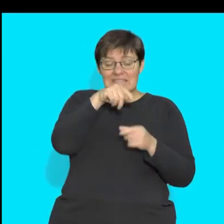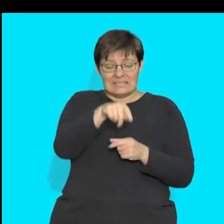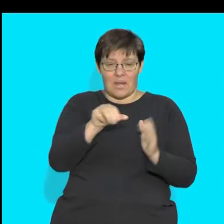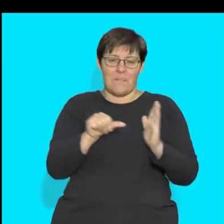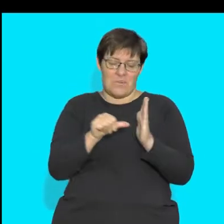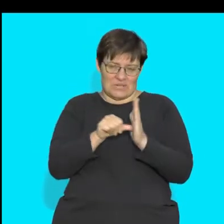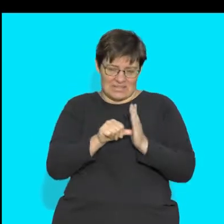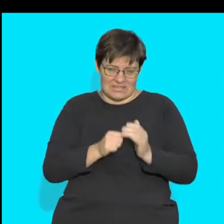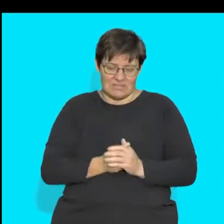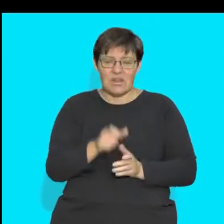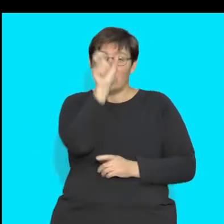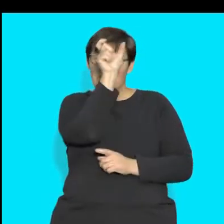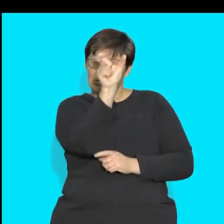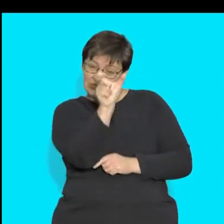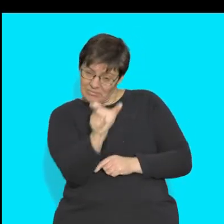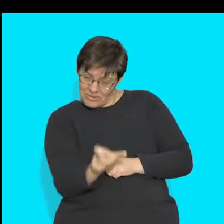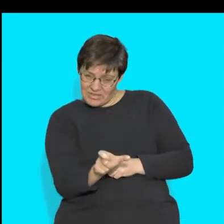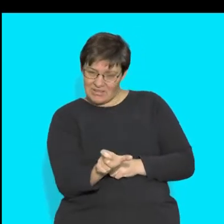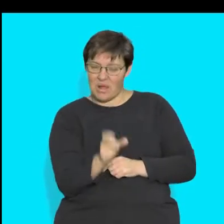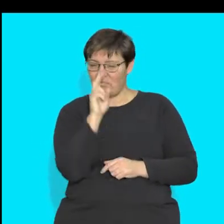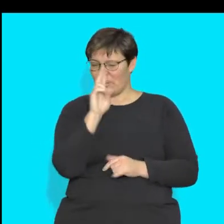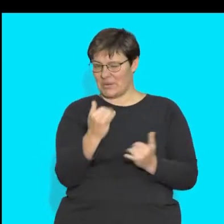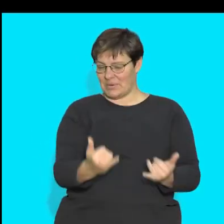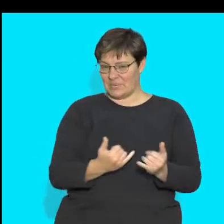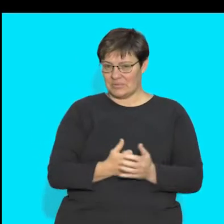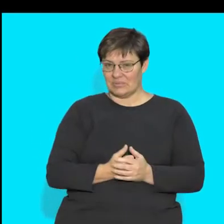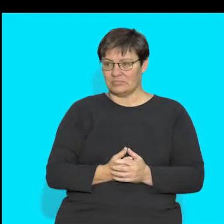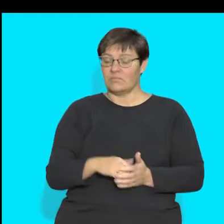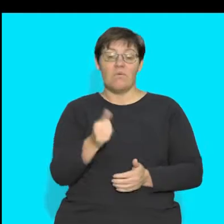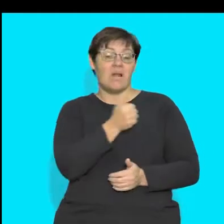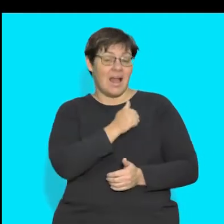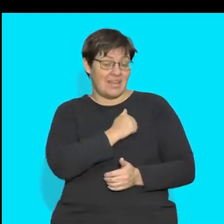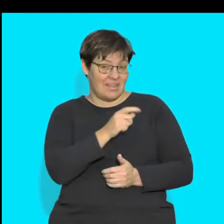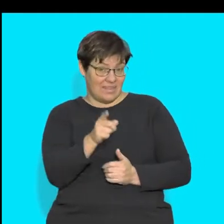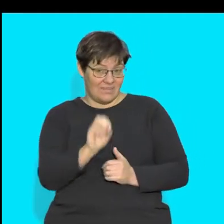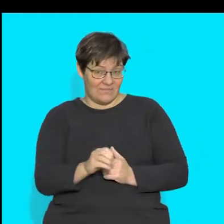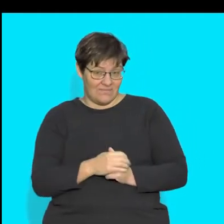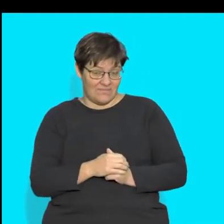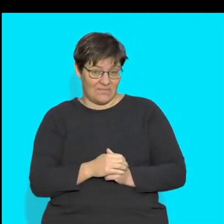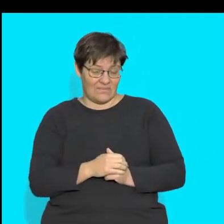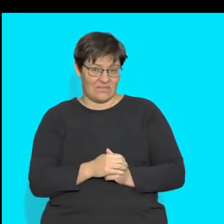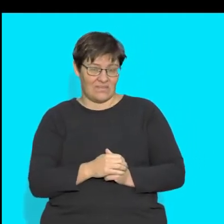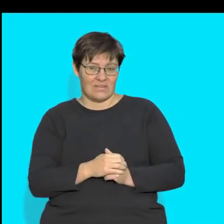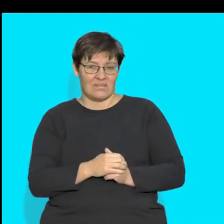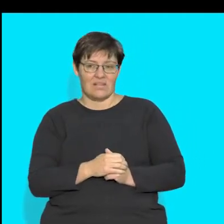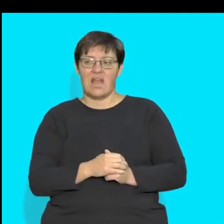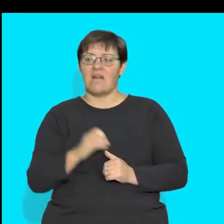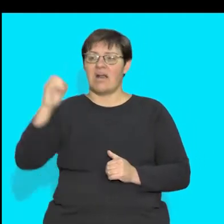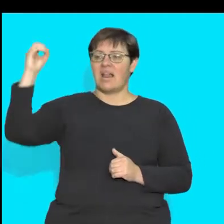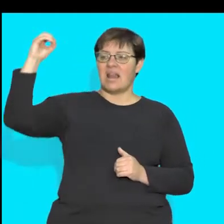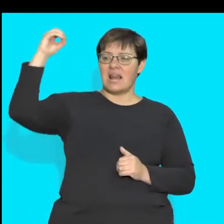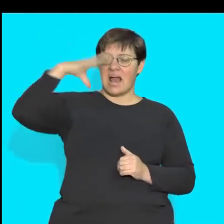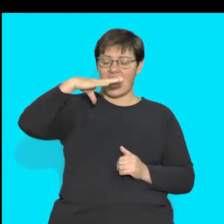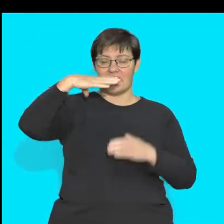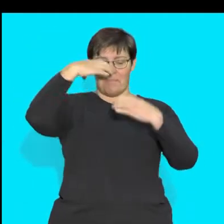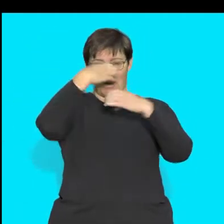have a look at the terminology just now. So if you're lucky enough, you would have had a light